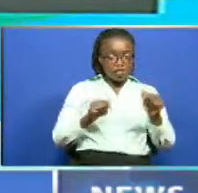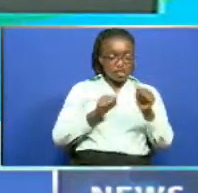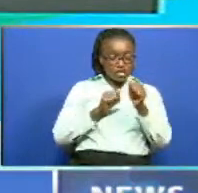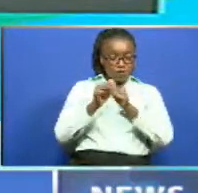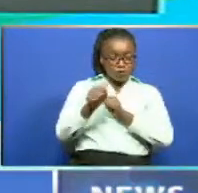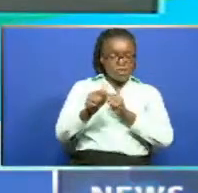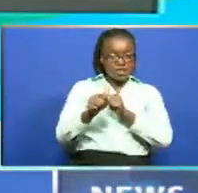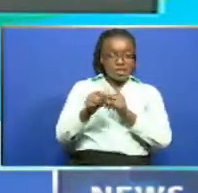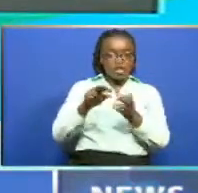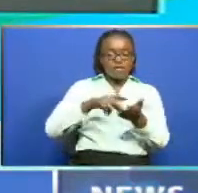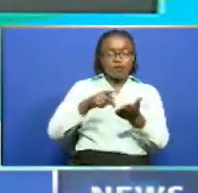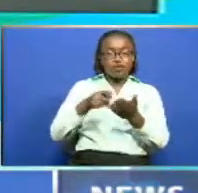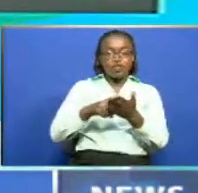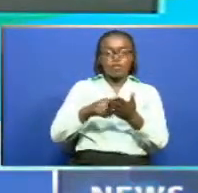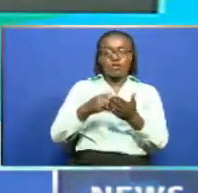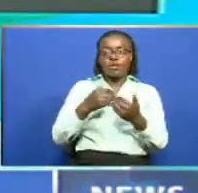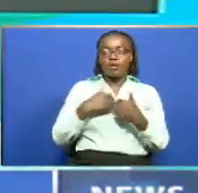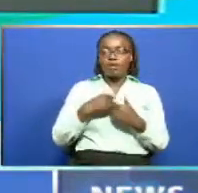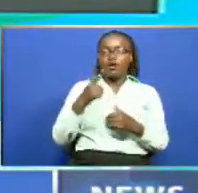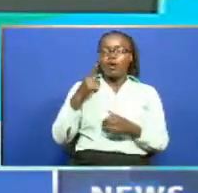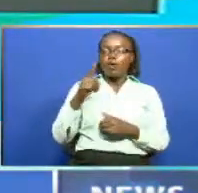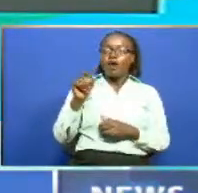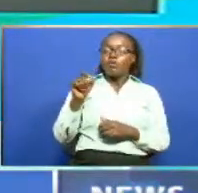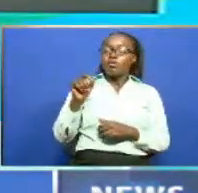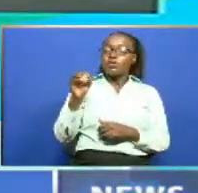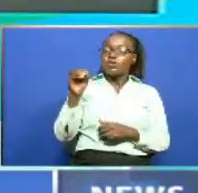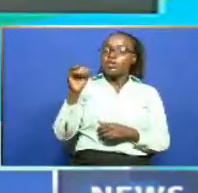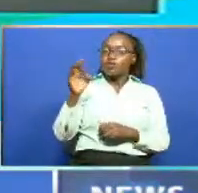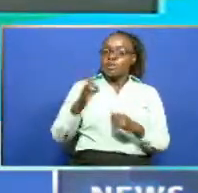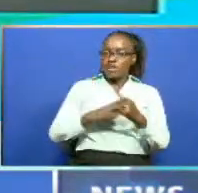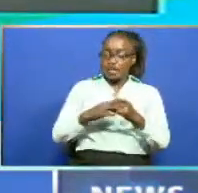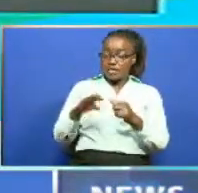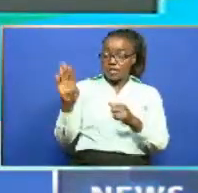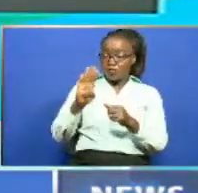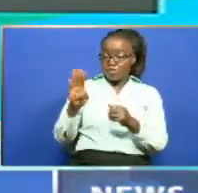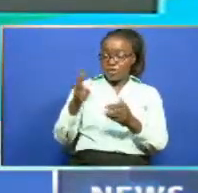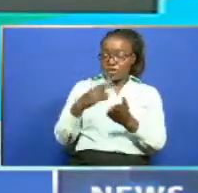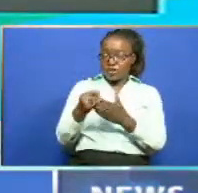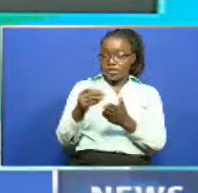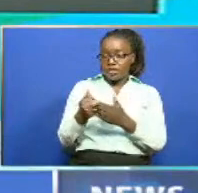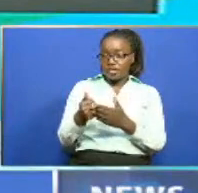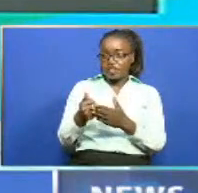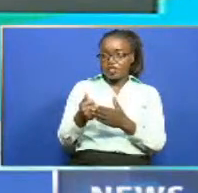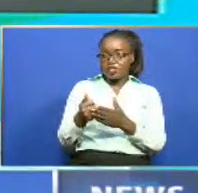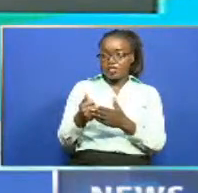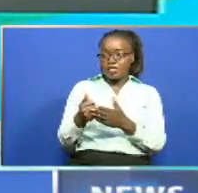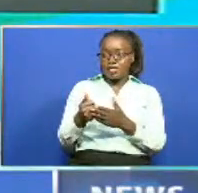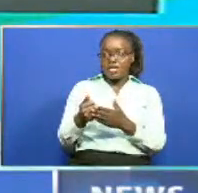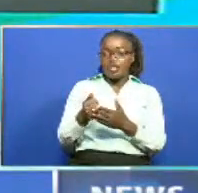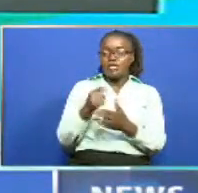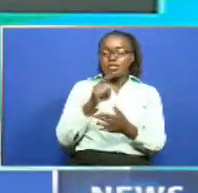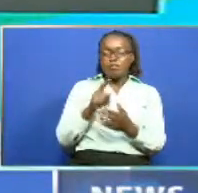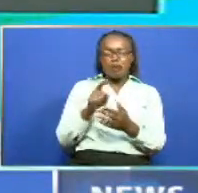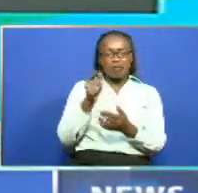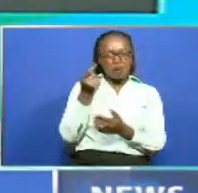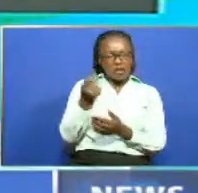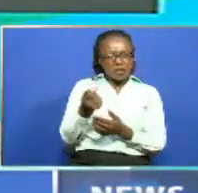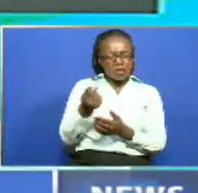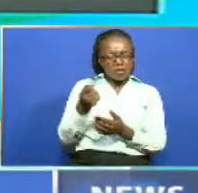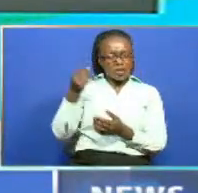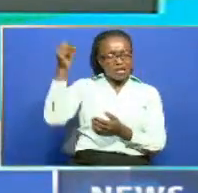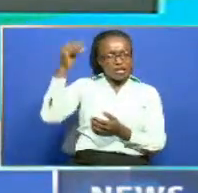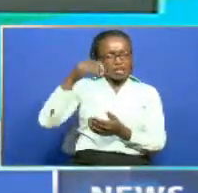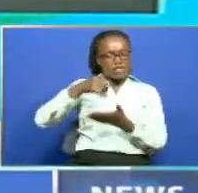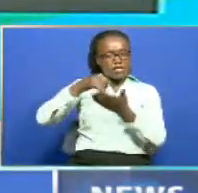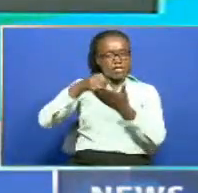project expected to cost 1.08 billion shillings. Chairman Mahbub Maalim is pledging minimal electricity interruption